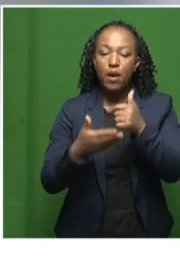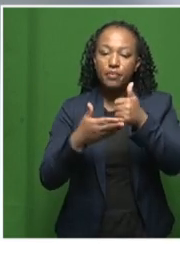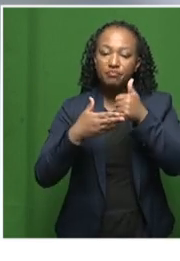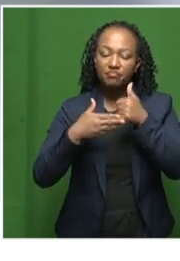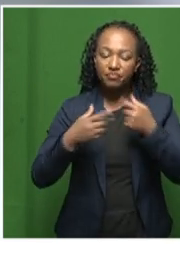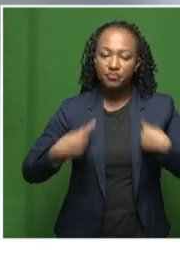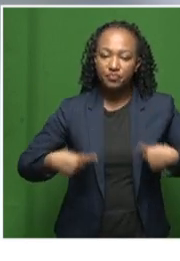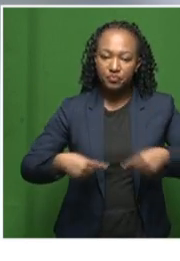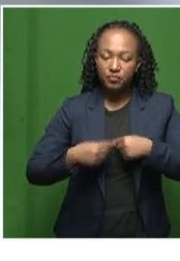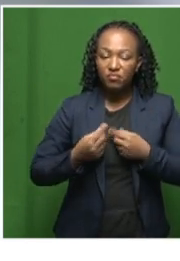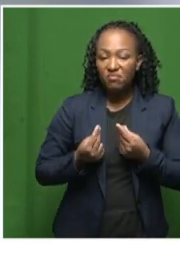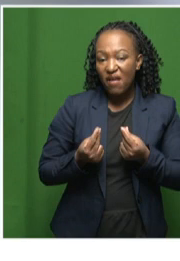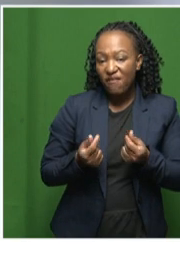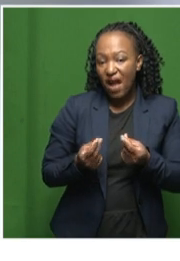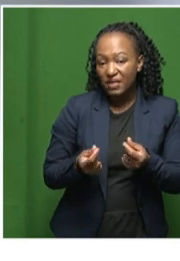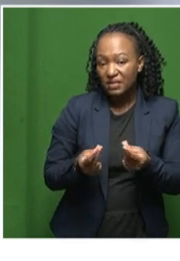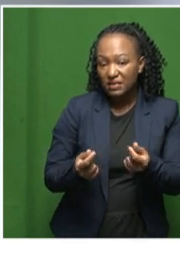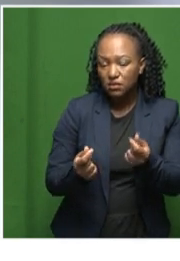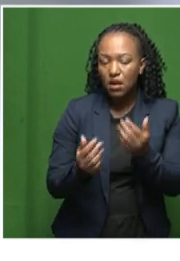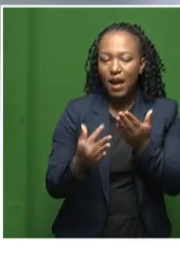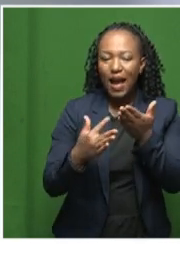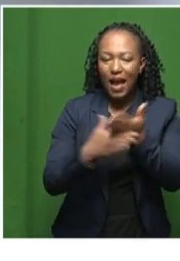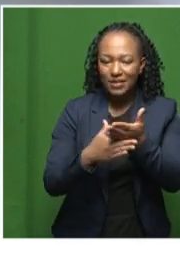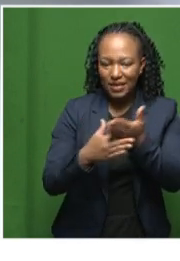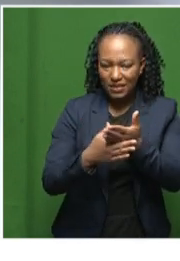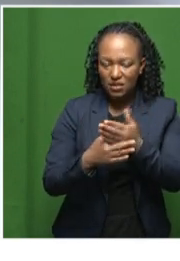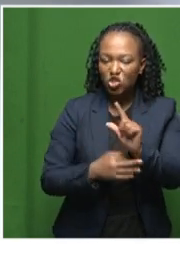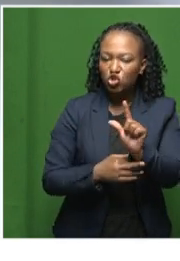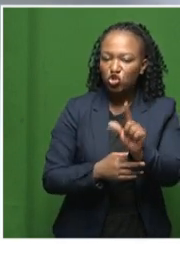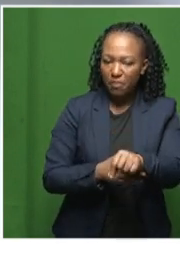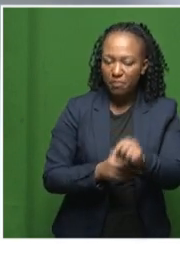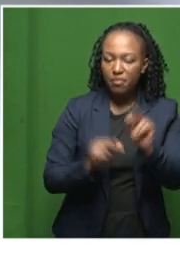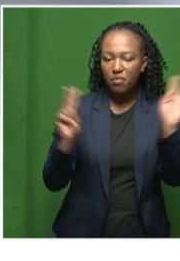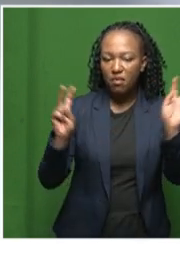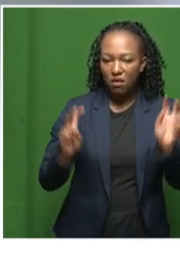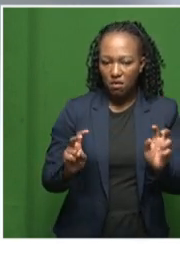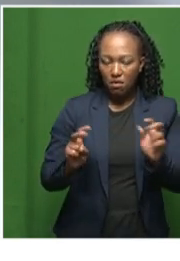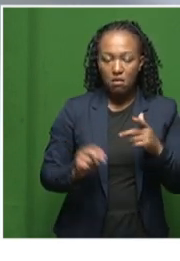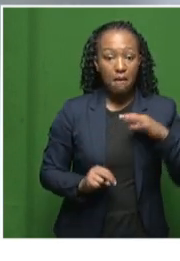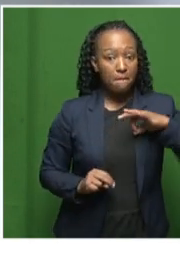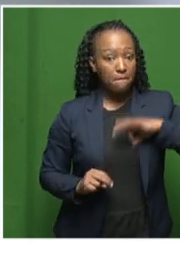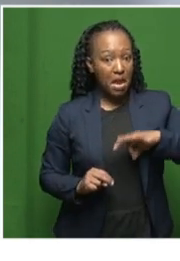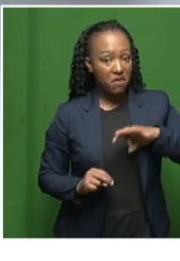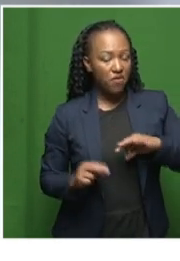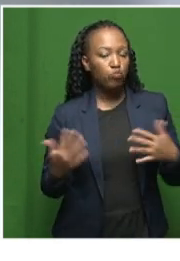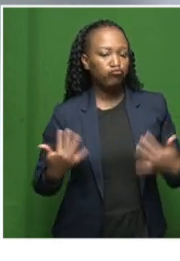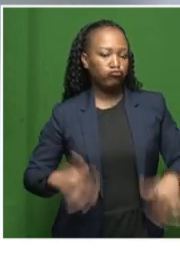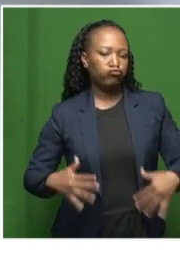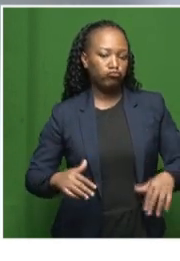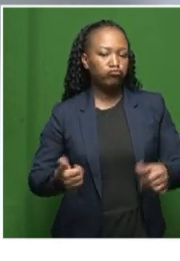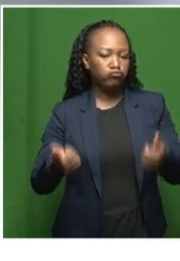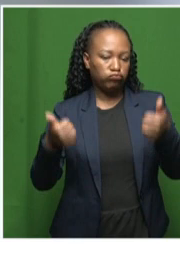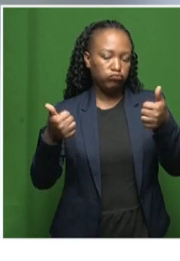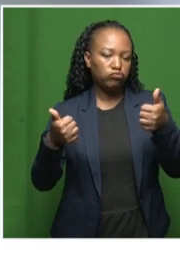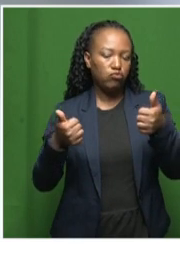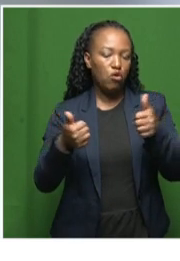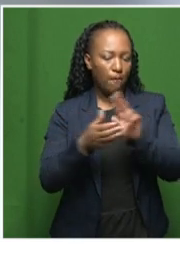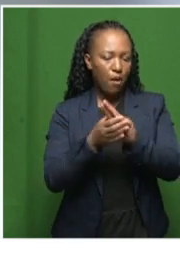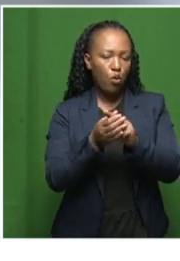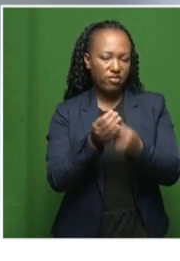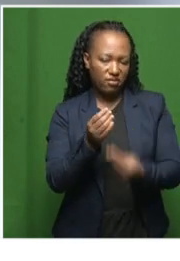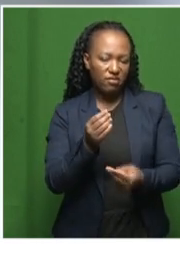deliver faster and cheaper access. So it really gives you the benefits of best of both